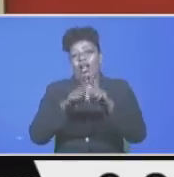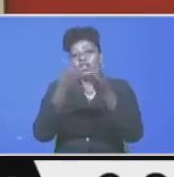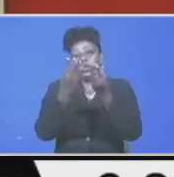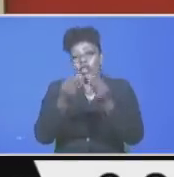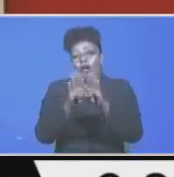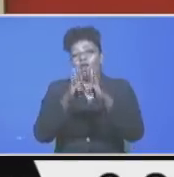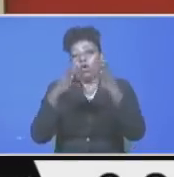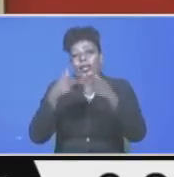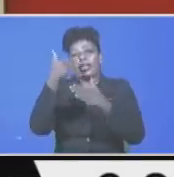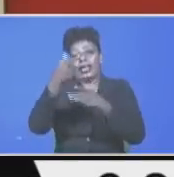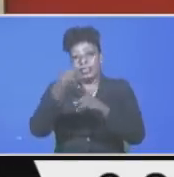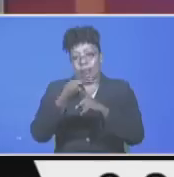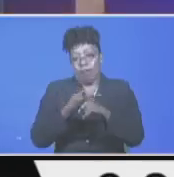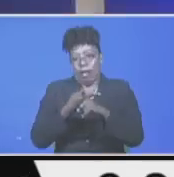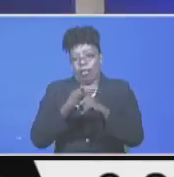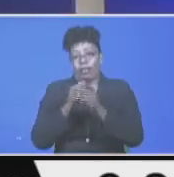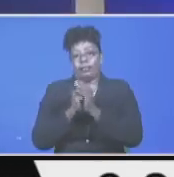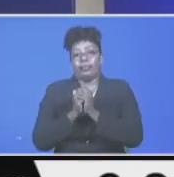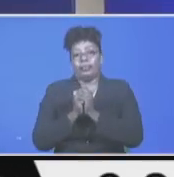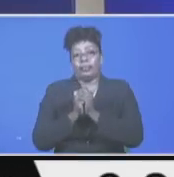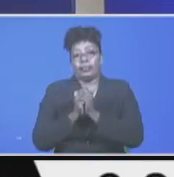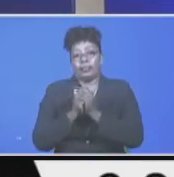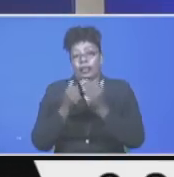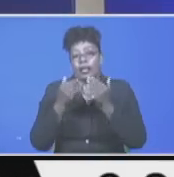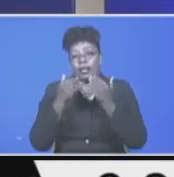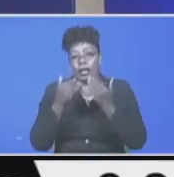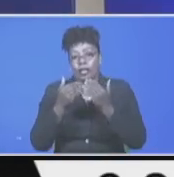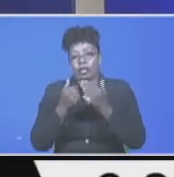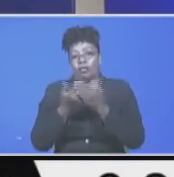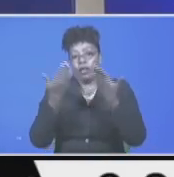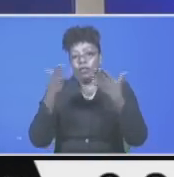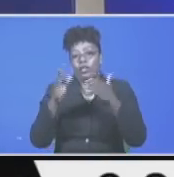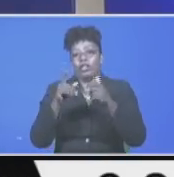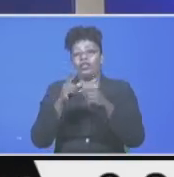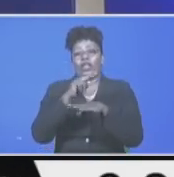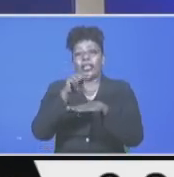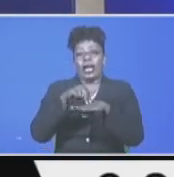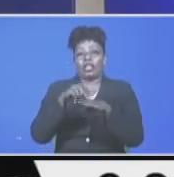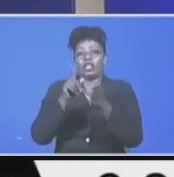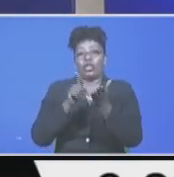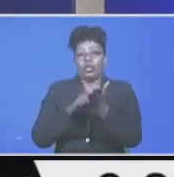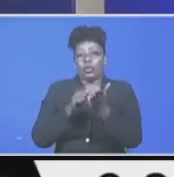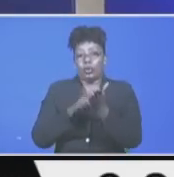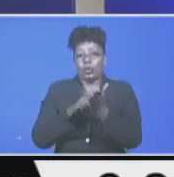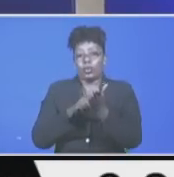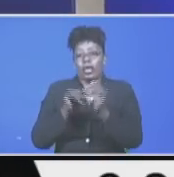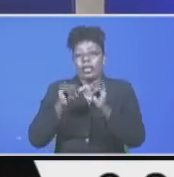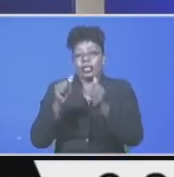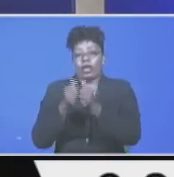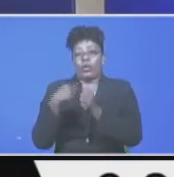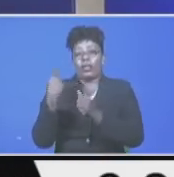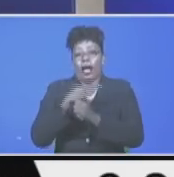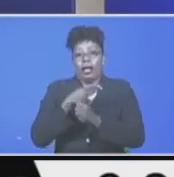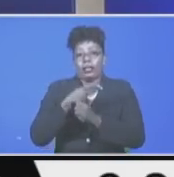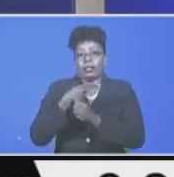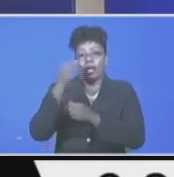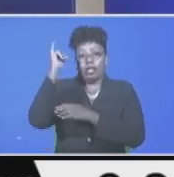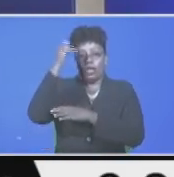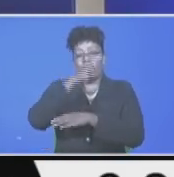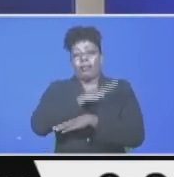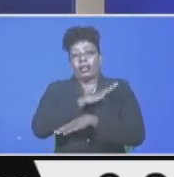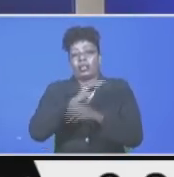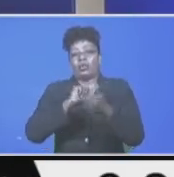Davis, ZNS Network News. Thanks, LaDon. Well, that does it for National News First at 6. Stay with us. Jonathan Benson is next